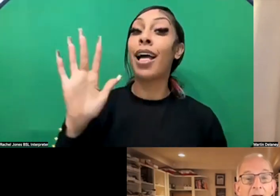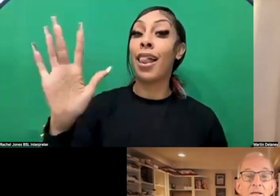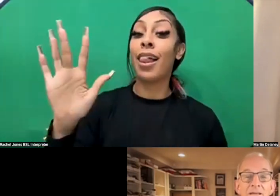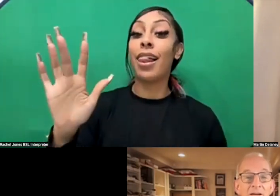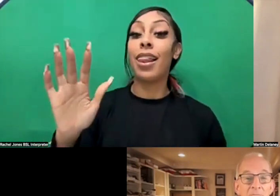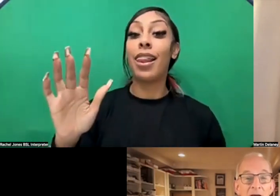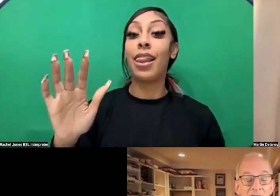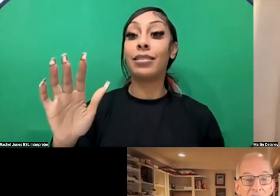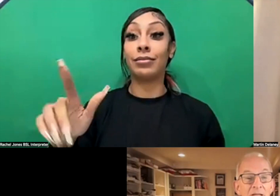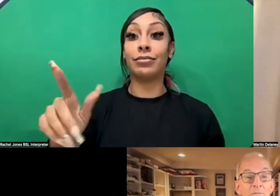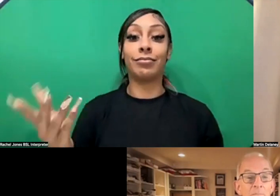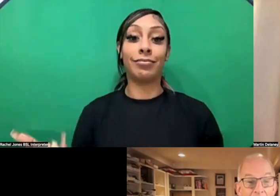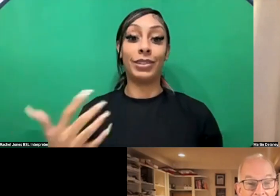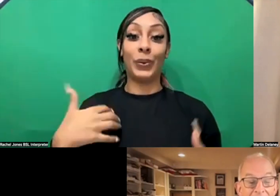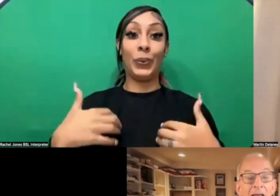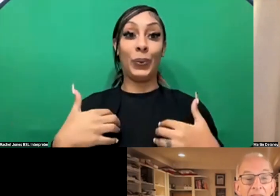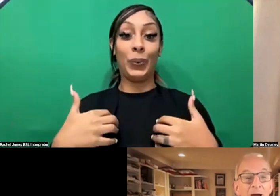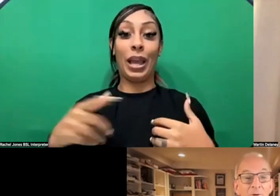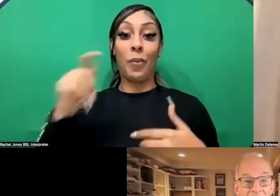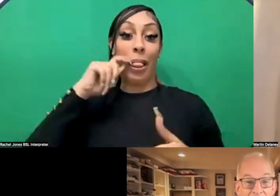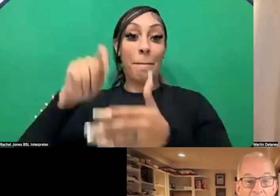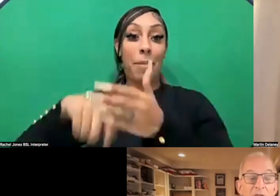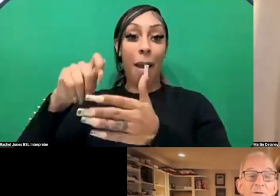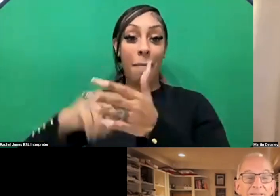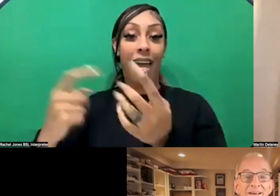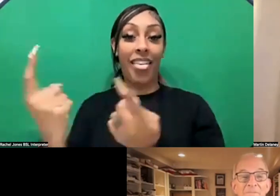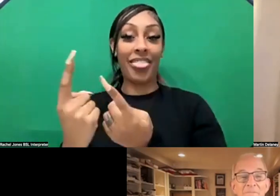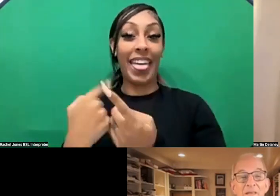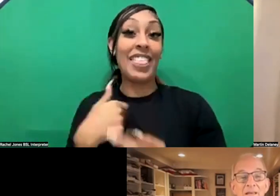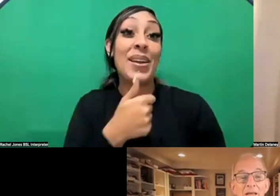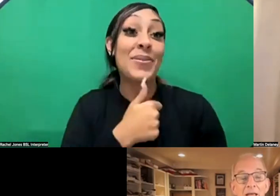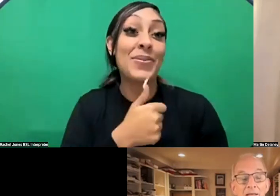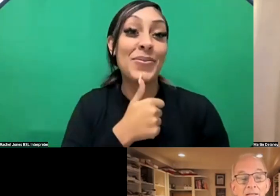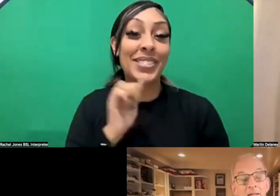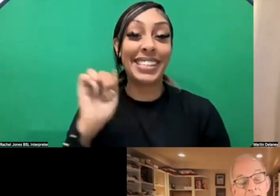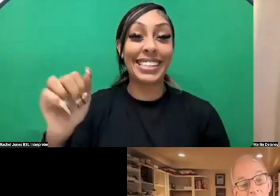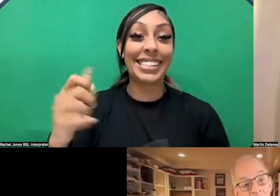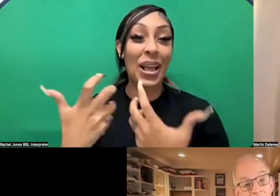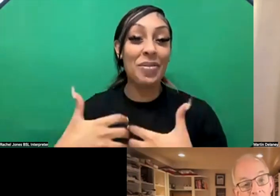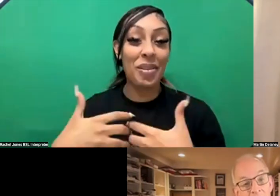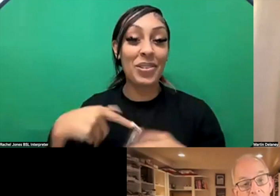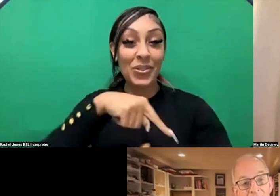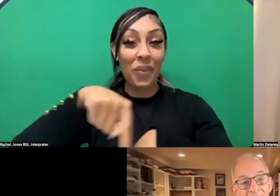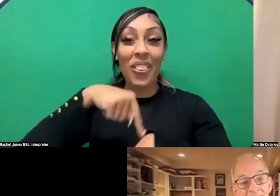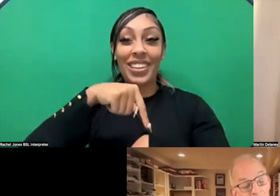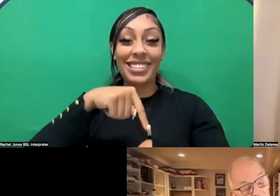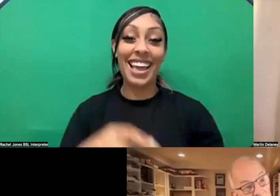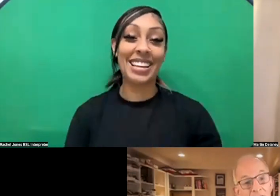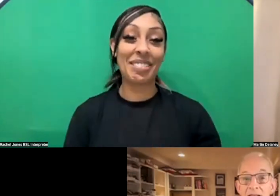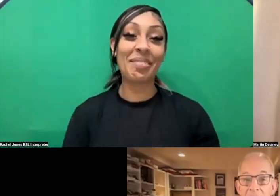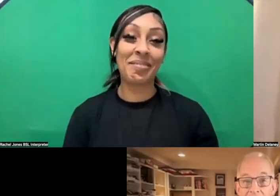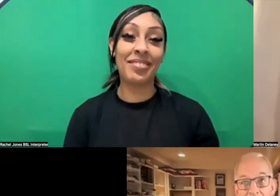get him excited about it so he would buy it, then I would get to use it all the time. Nice. And That's a good deal. And in